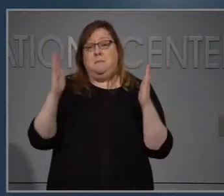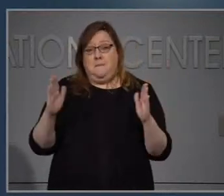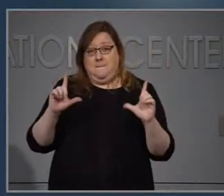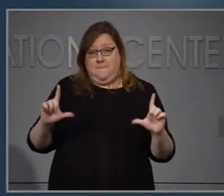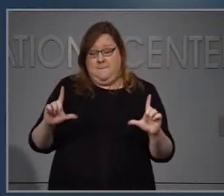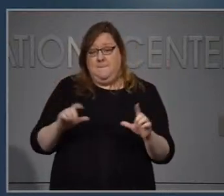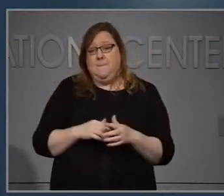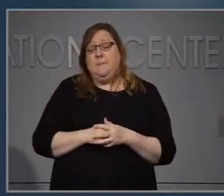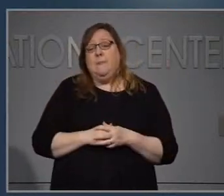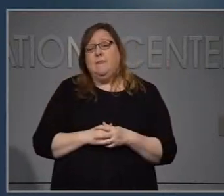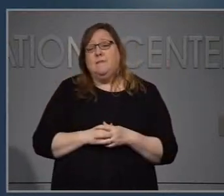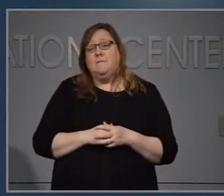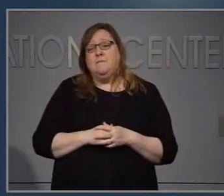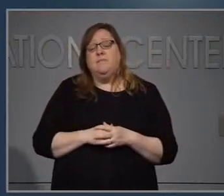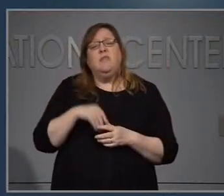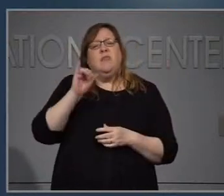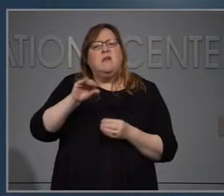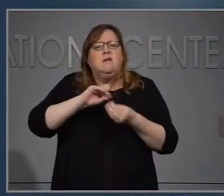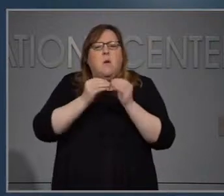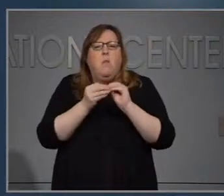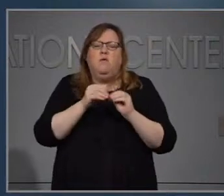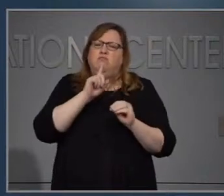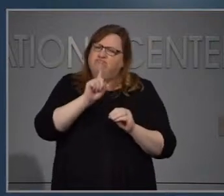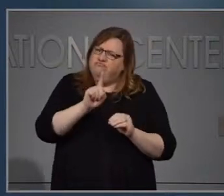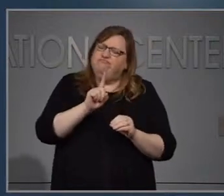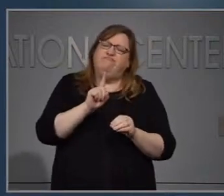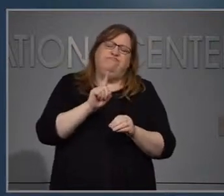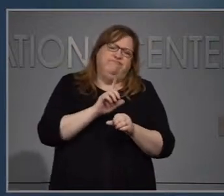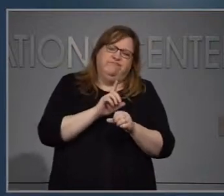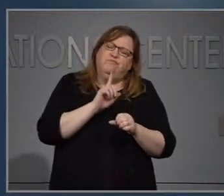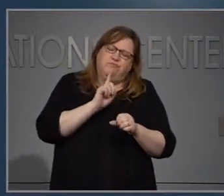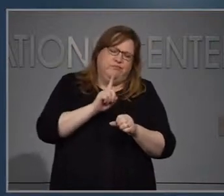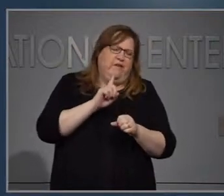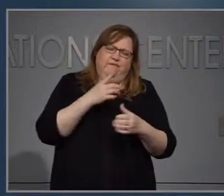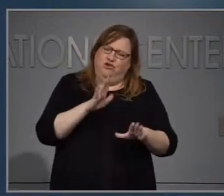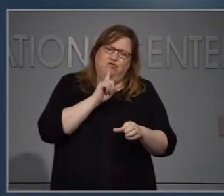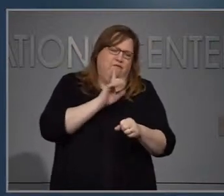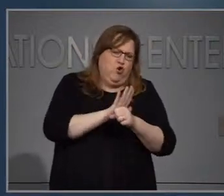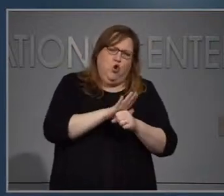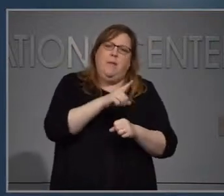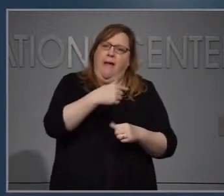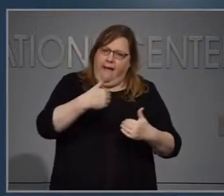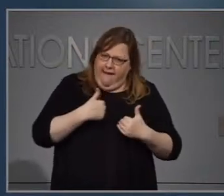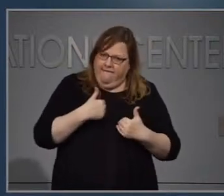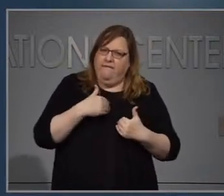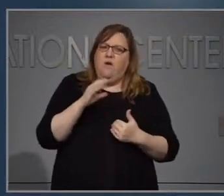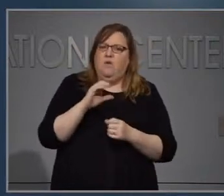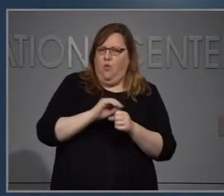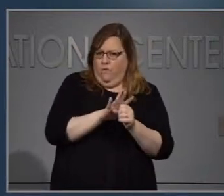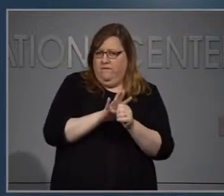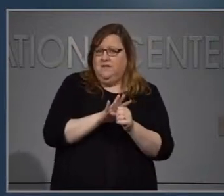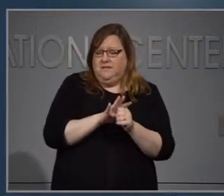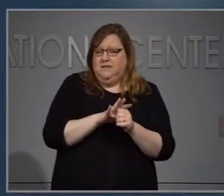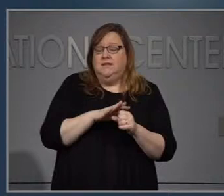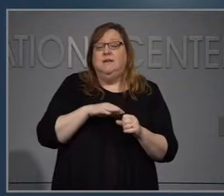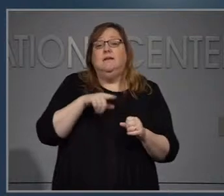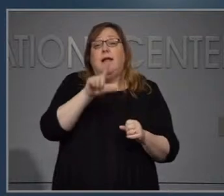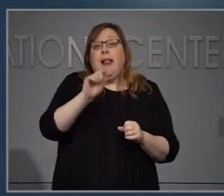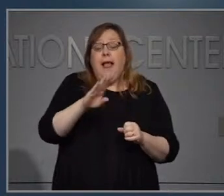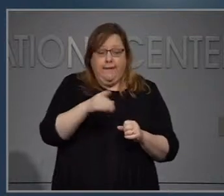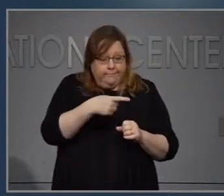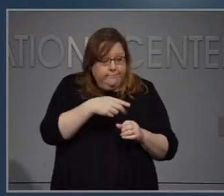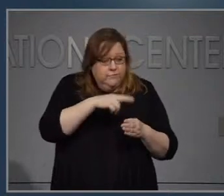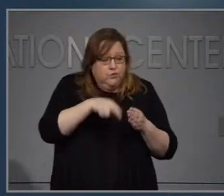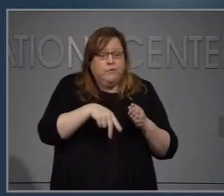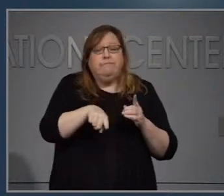look at laboratory confirmed tests. I draw your attention again to the yellow line, the 7-day rolling average, and we continue